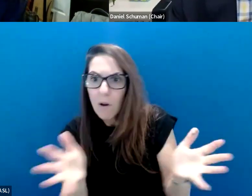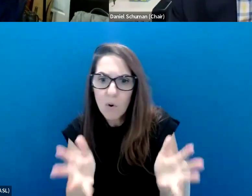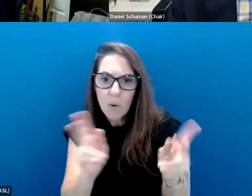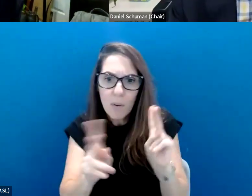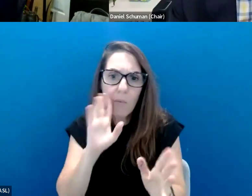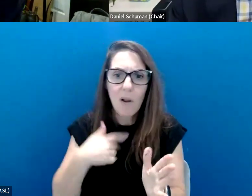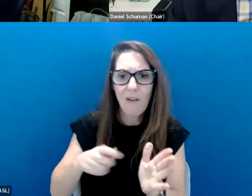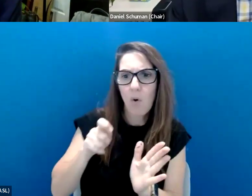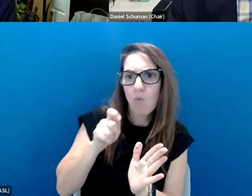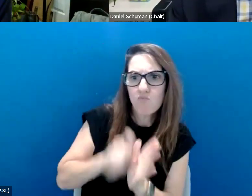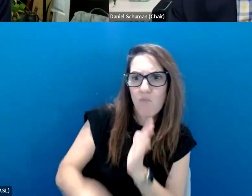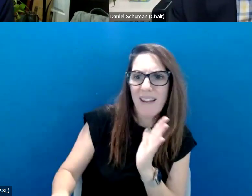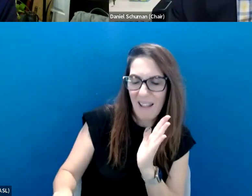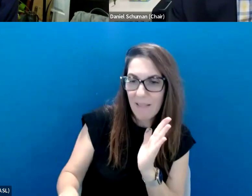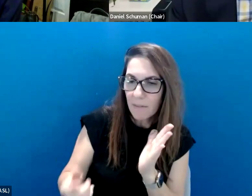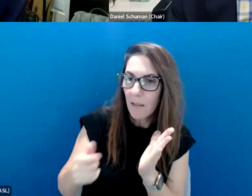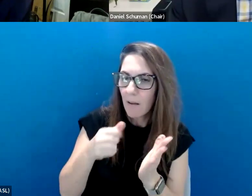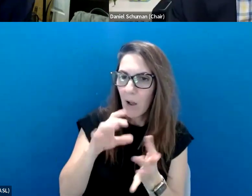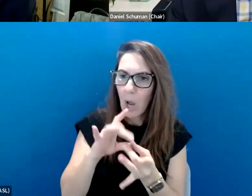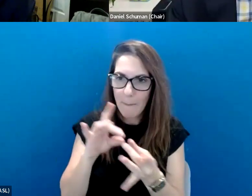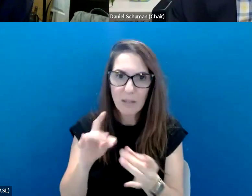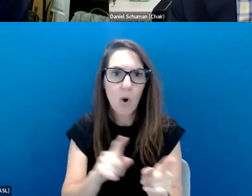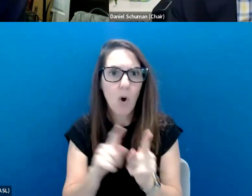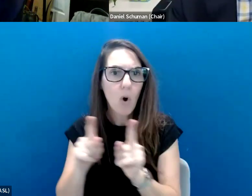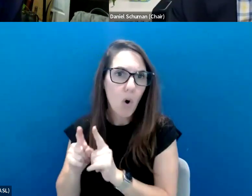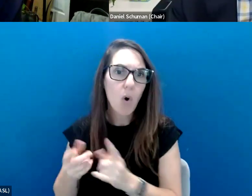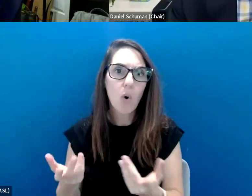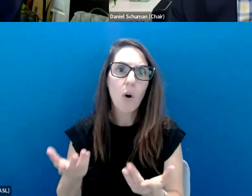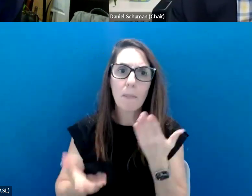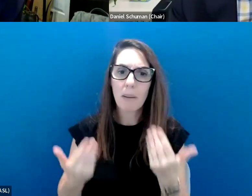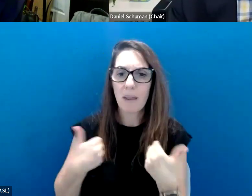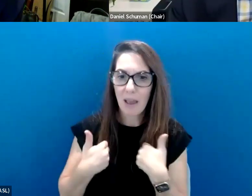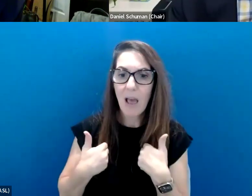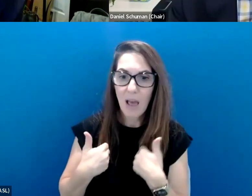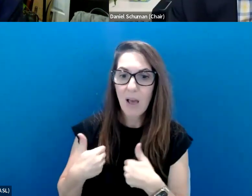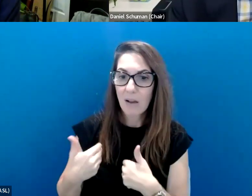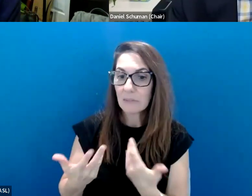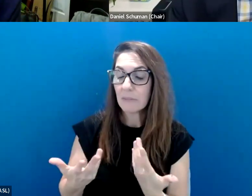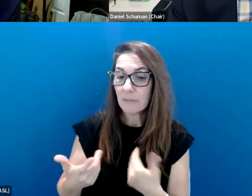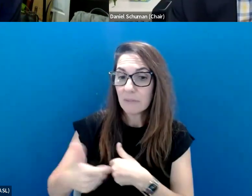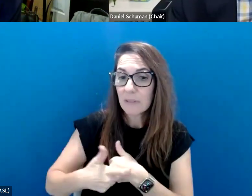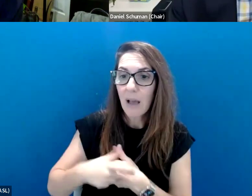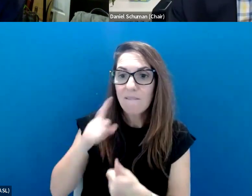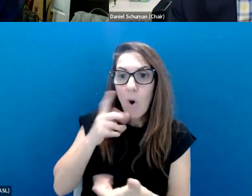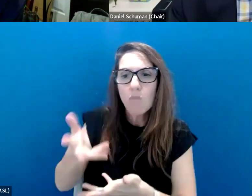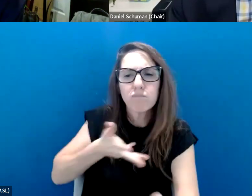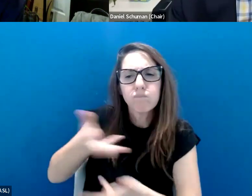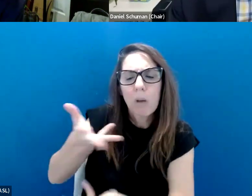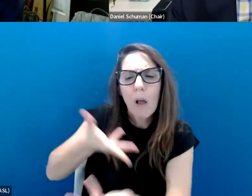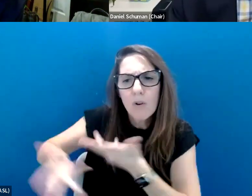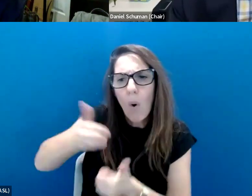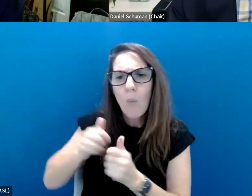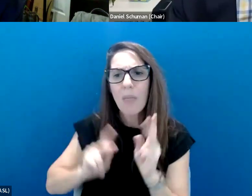form. Or alternatively, that we also make space for a time where we actually can have an interaction with people. I would love to have more interaction with